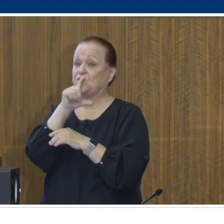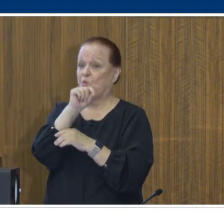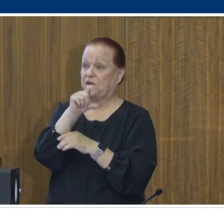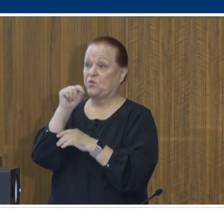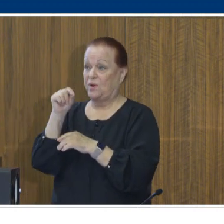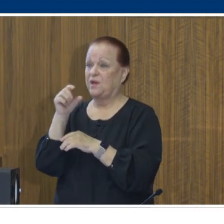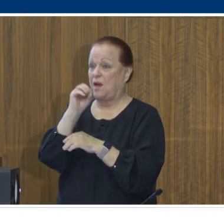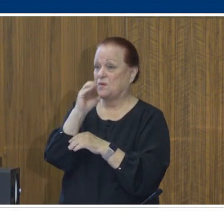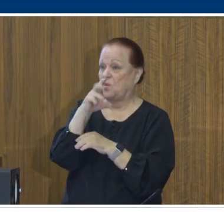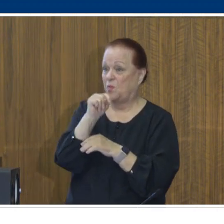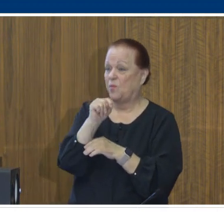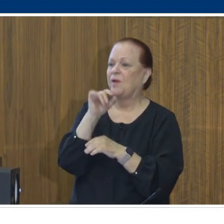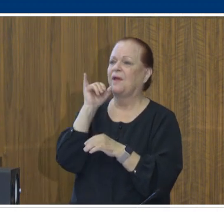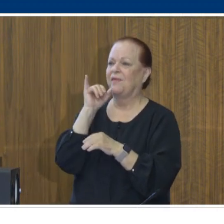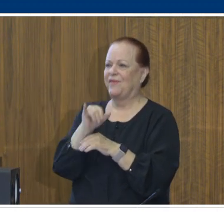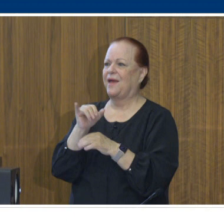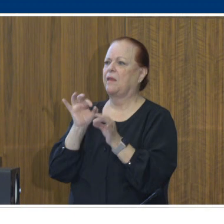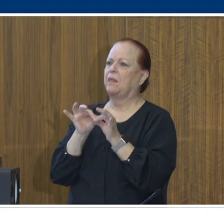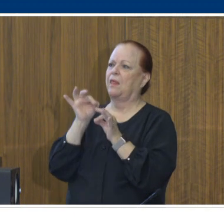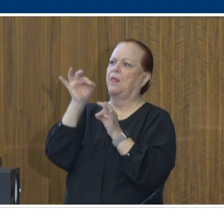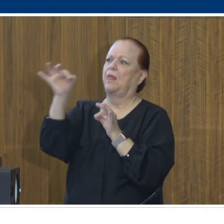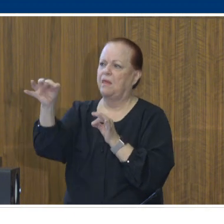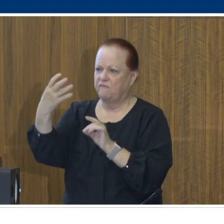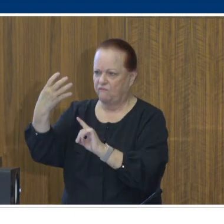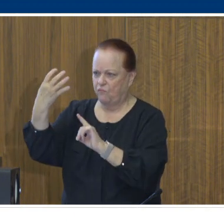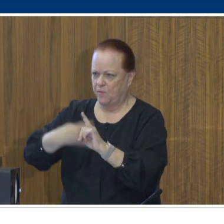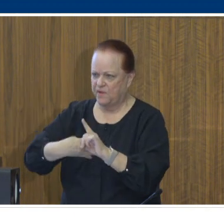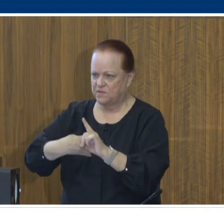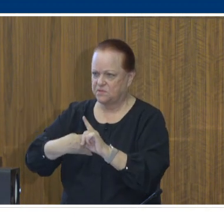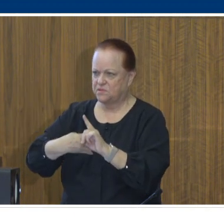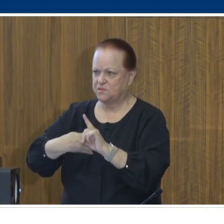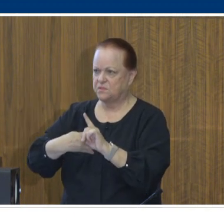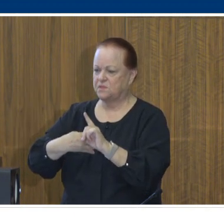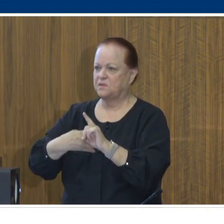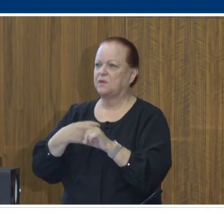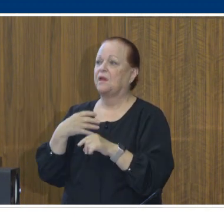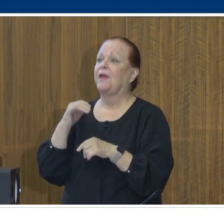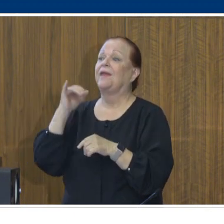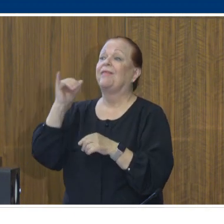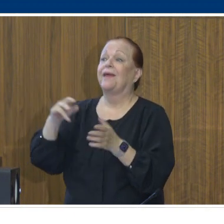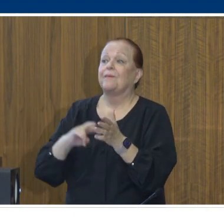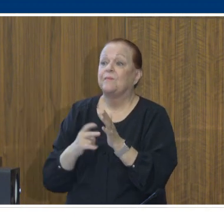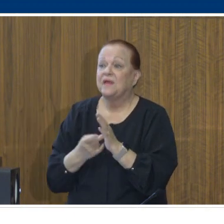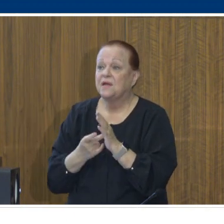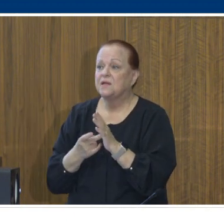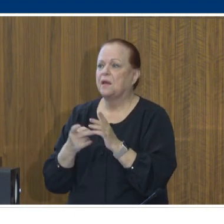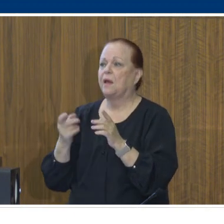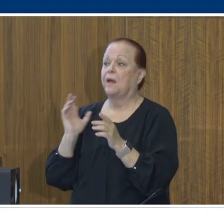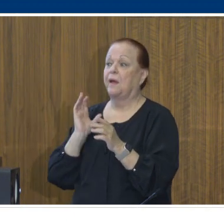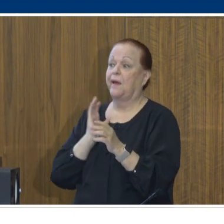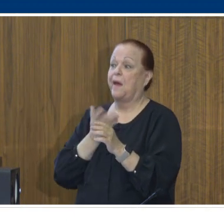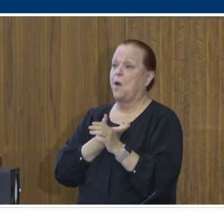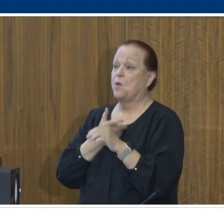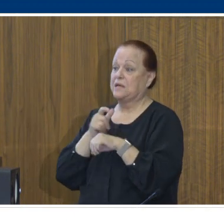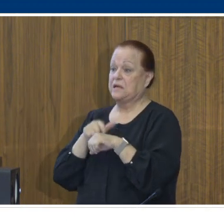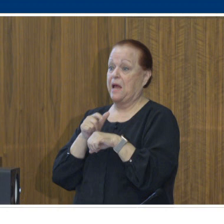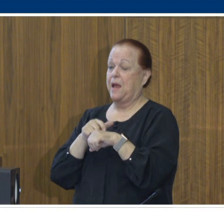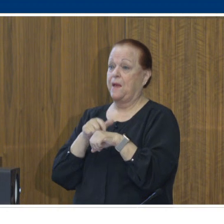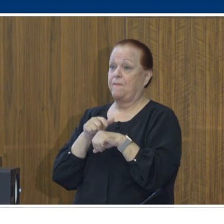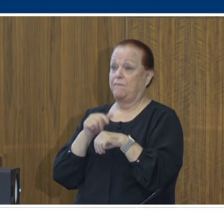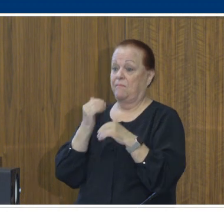months later than in previous redistricting cycles. This resulted in an extended timeline for the release of